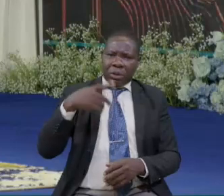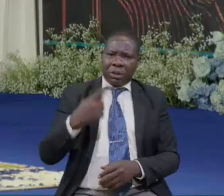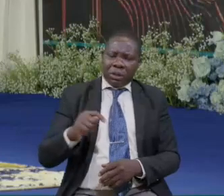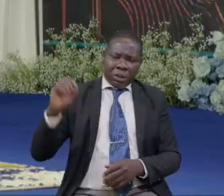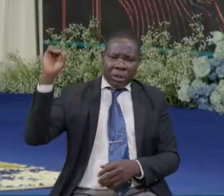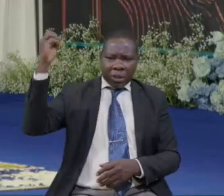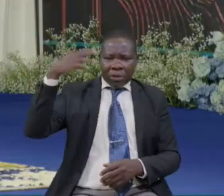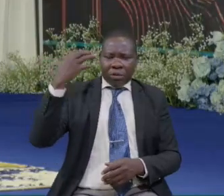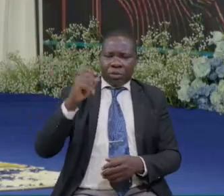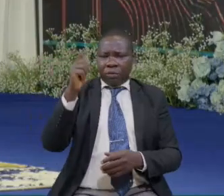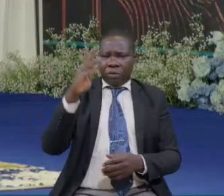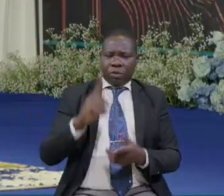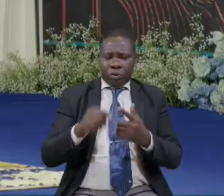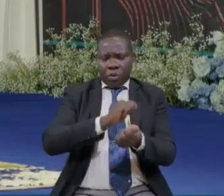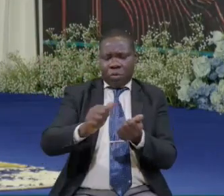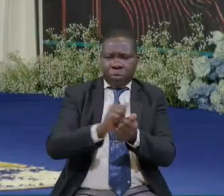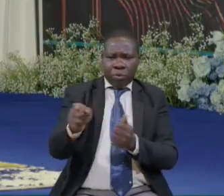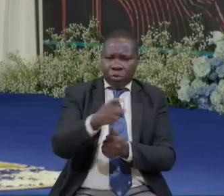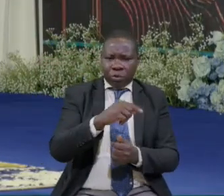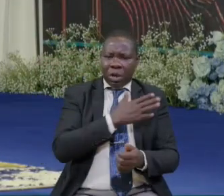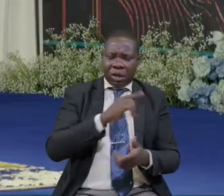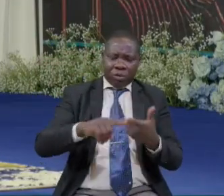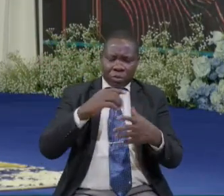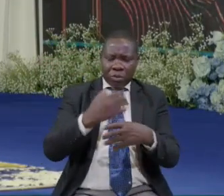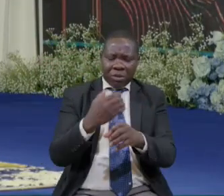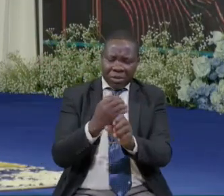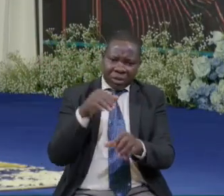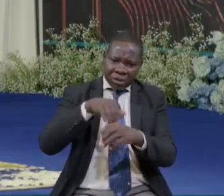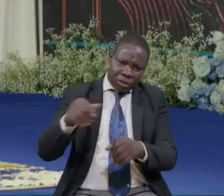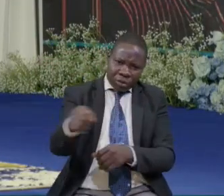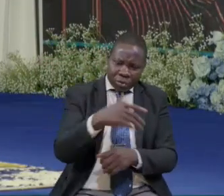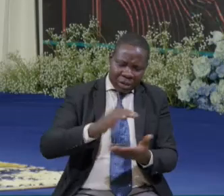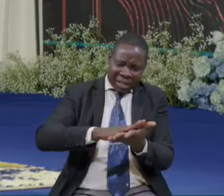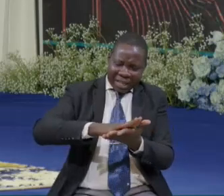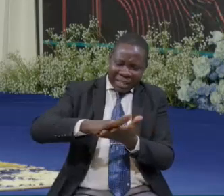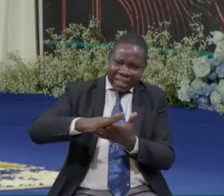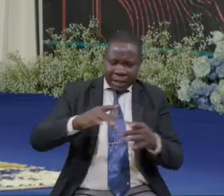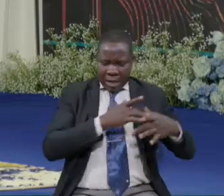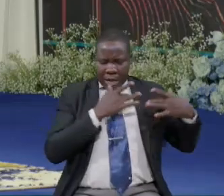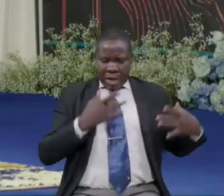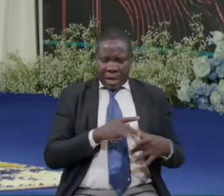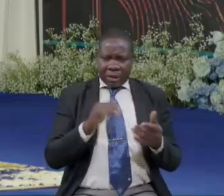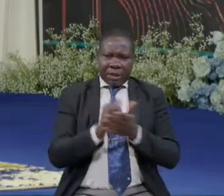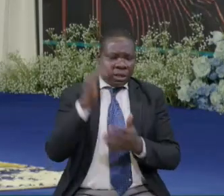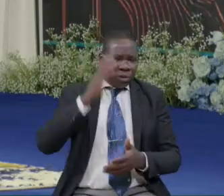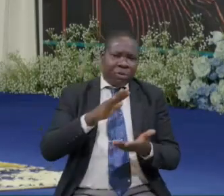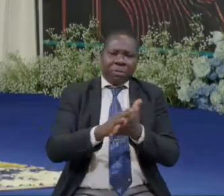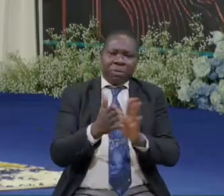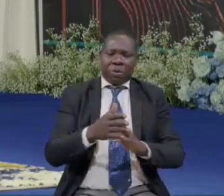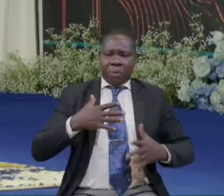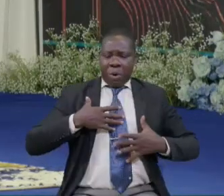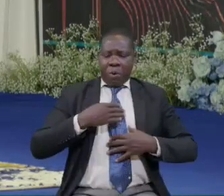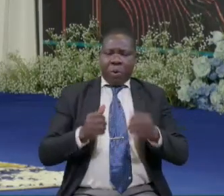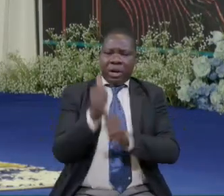to create in you a clean heart that will become whiter than snow. Look